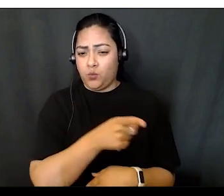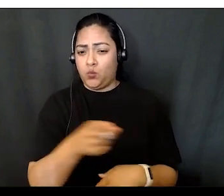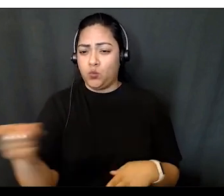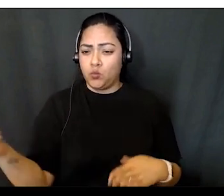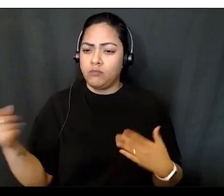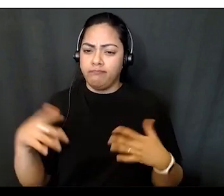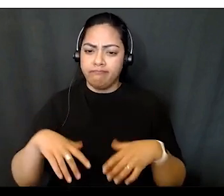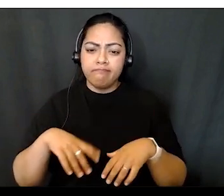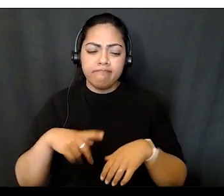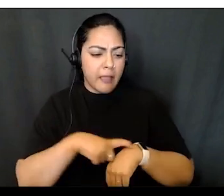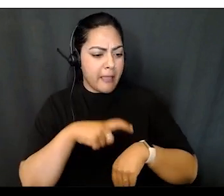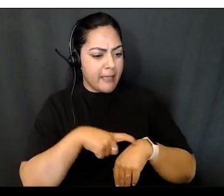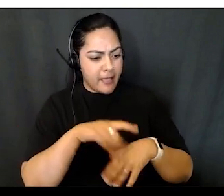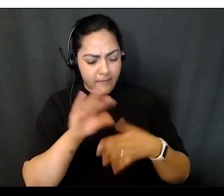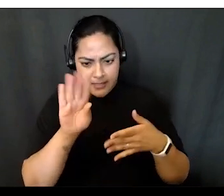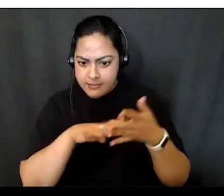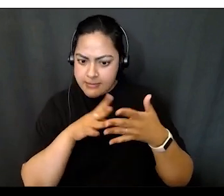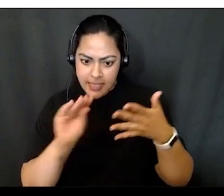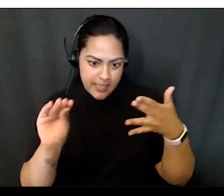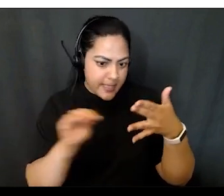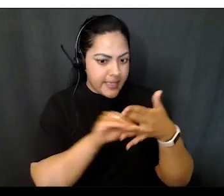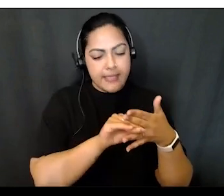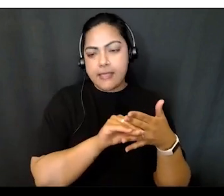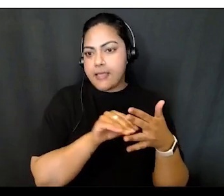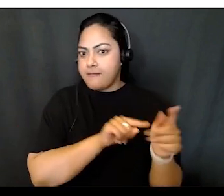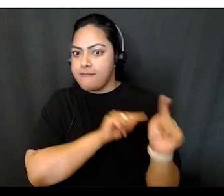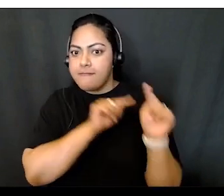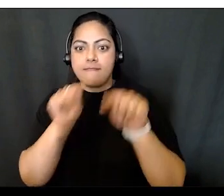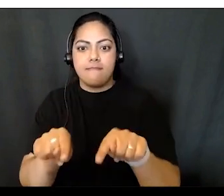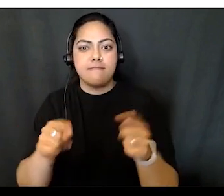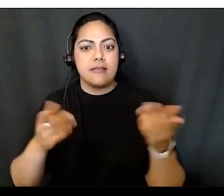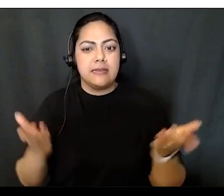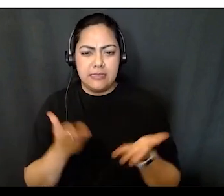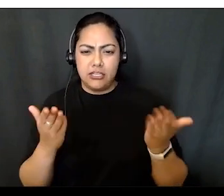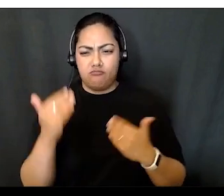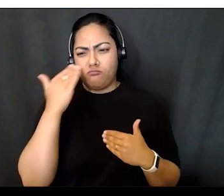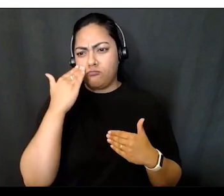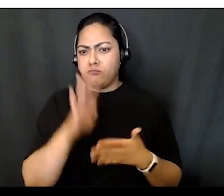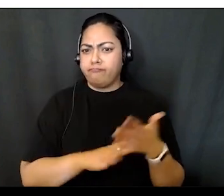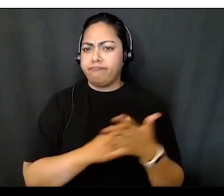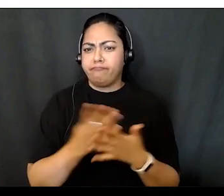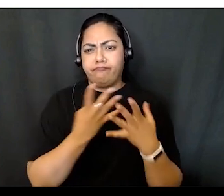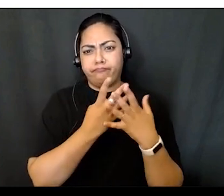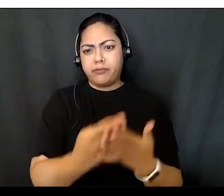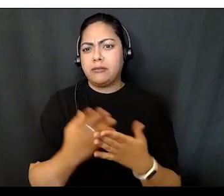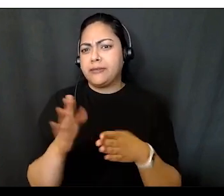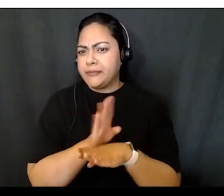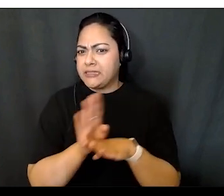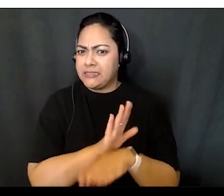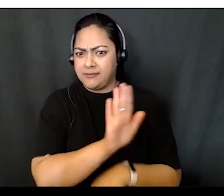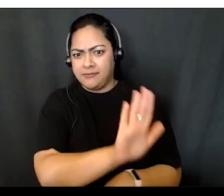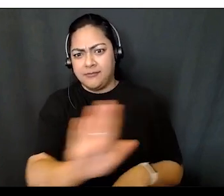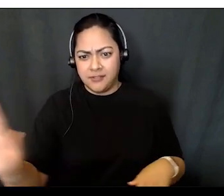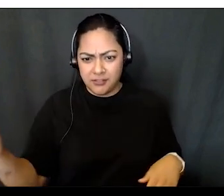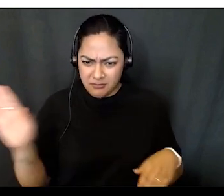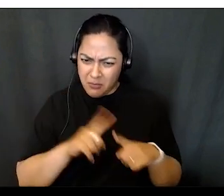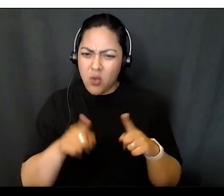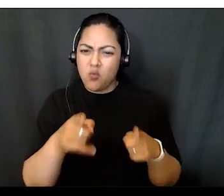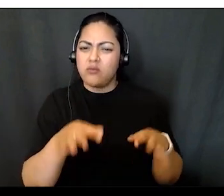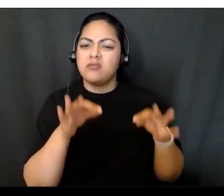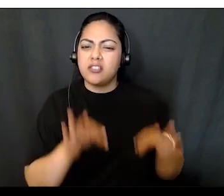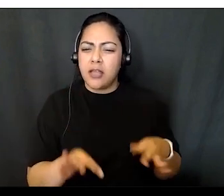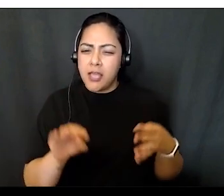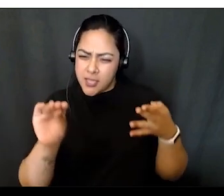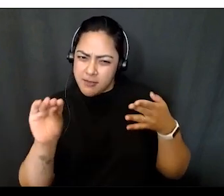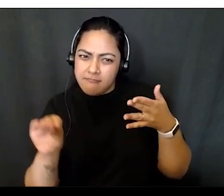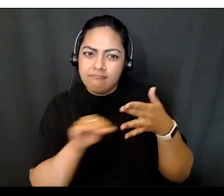to join us. We understand that your schedules are very likely busy, and yet you have chosen to be with